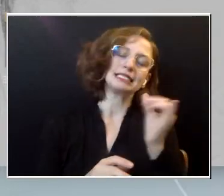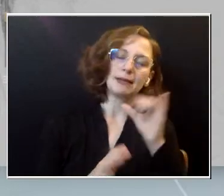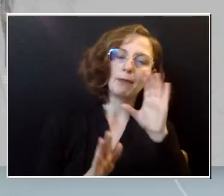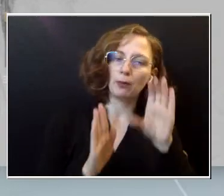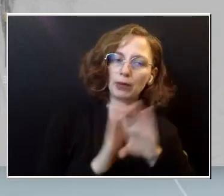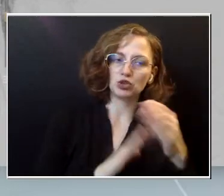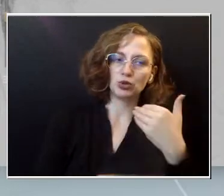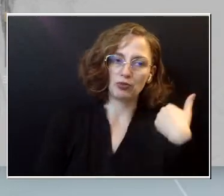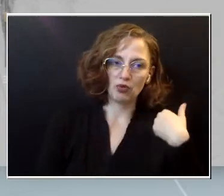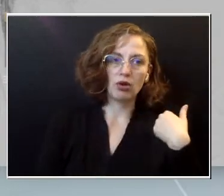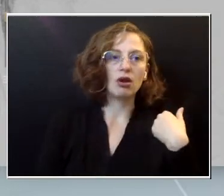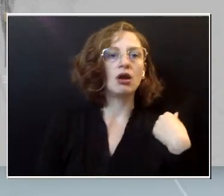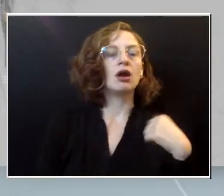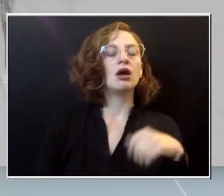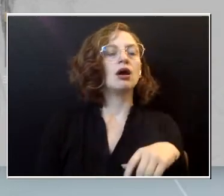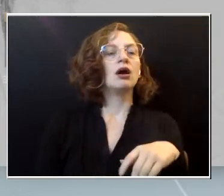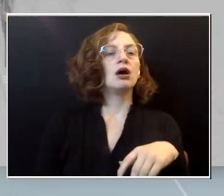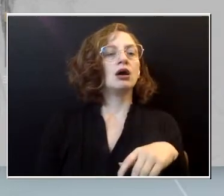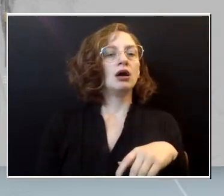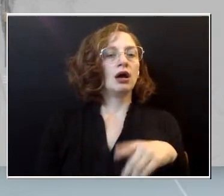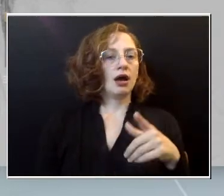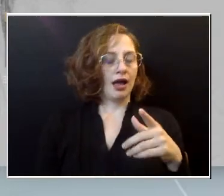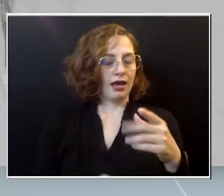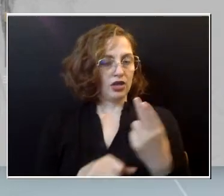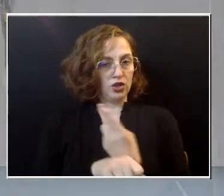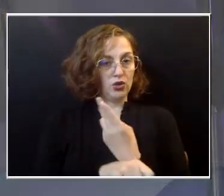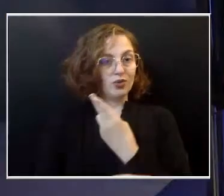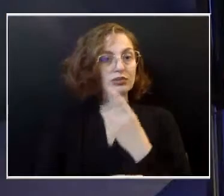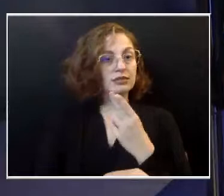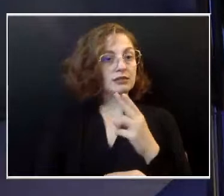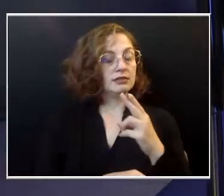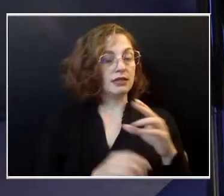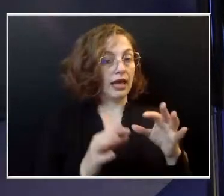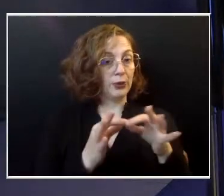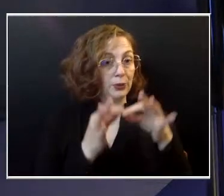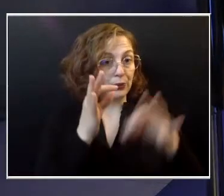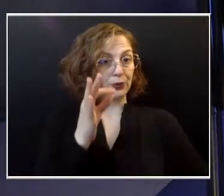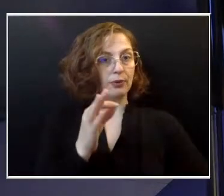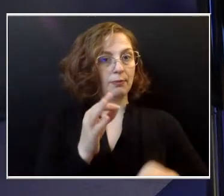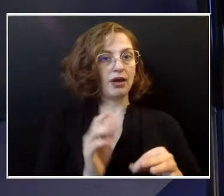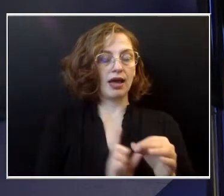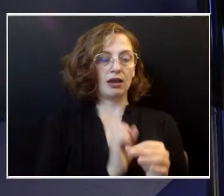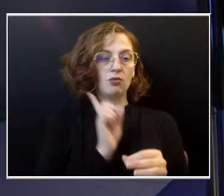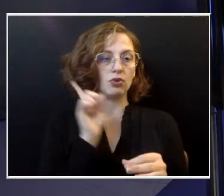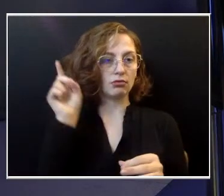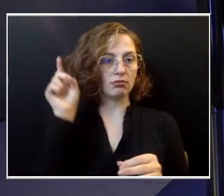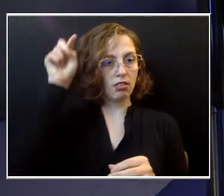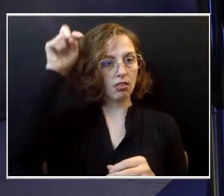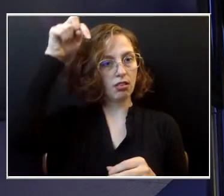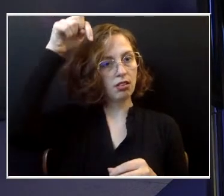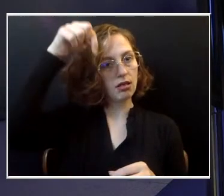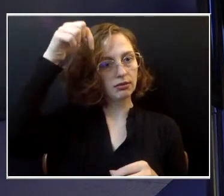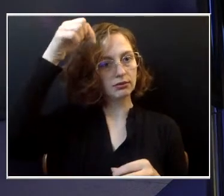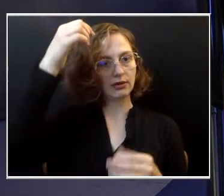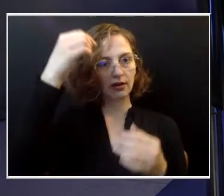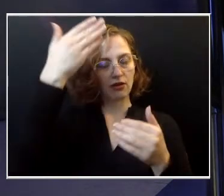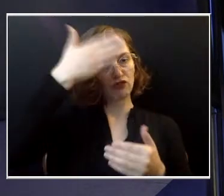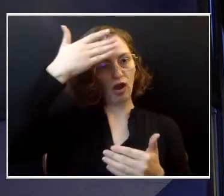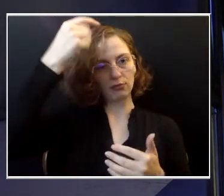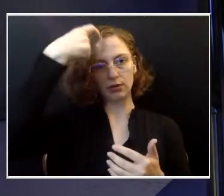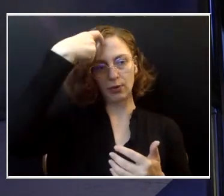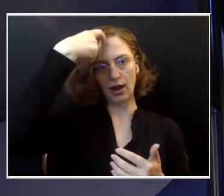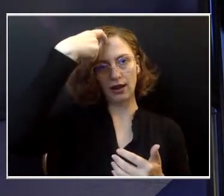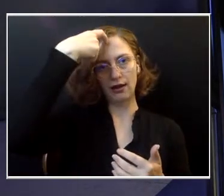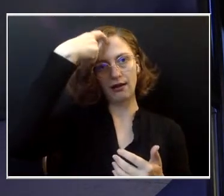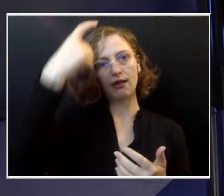the front. And I took my catheter all the way to the front part of this vein, inject contrast dye, and on the left picture you can see there's really no